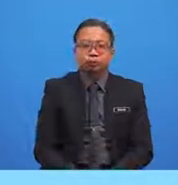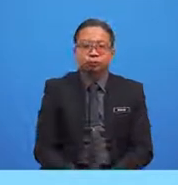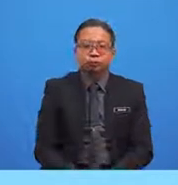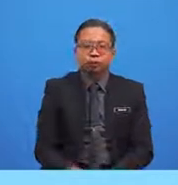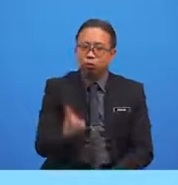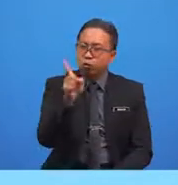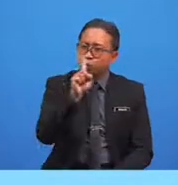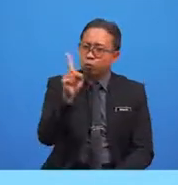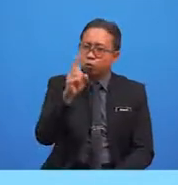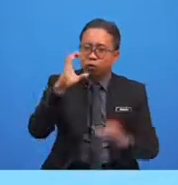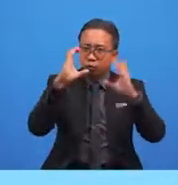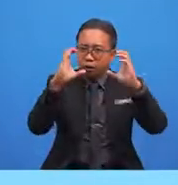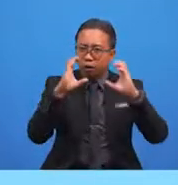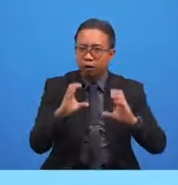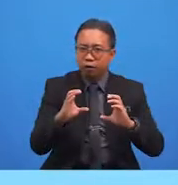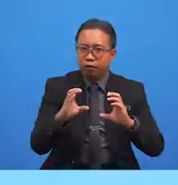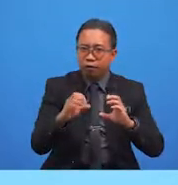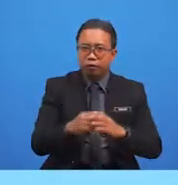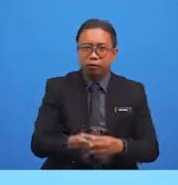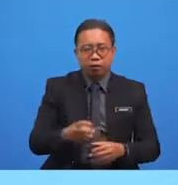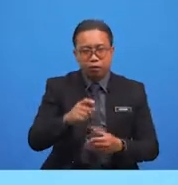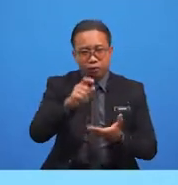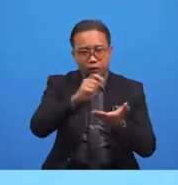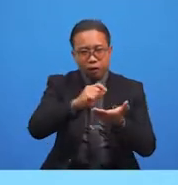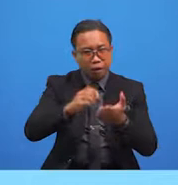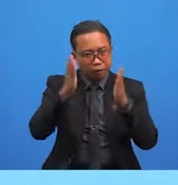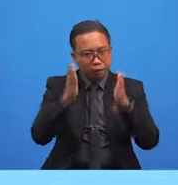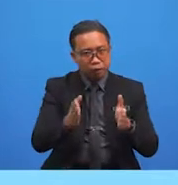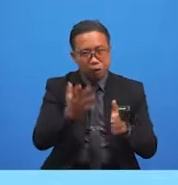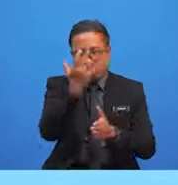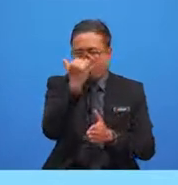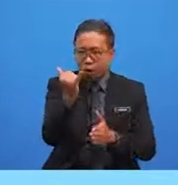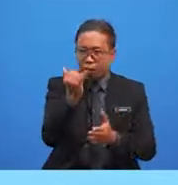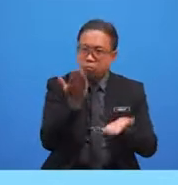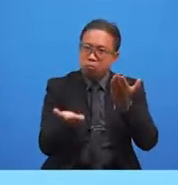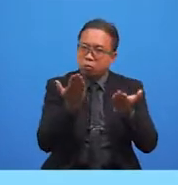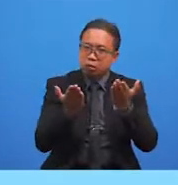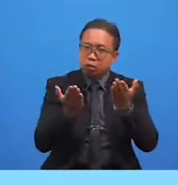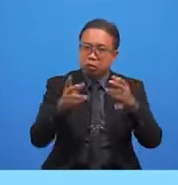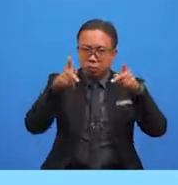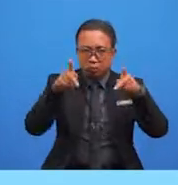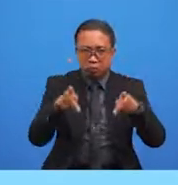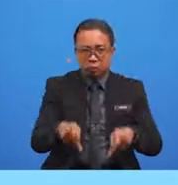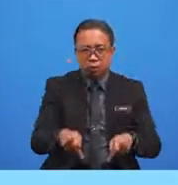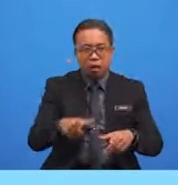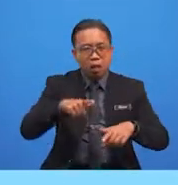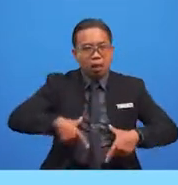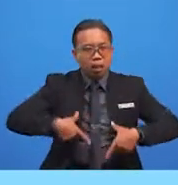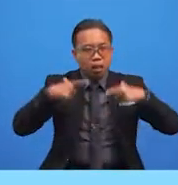Which paragraph does the writer give reasons why probably people might live on the